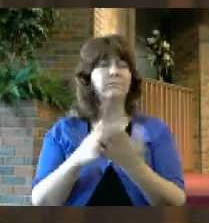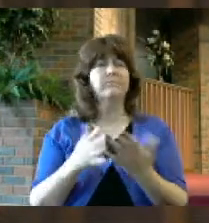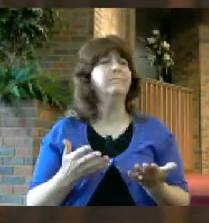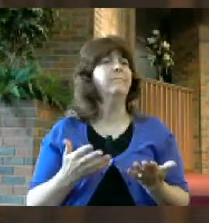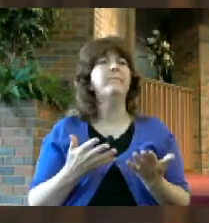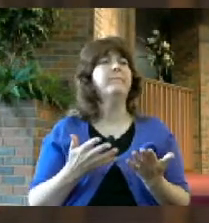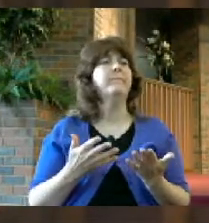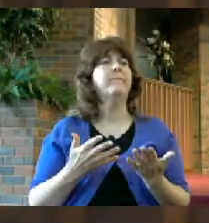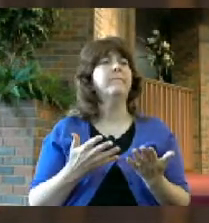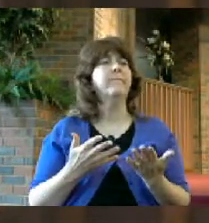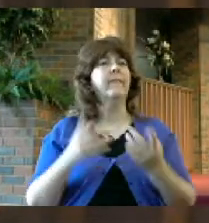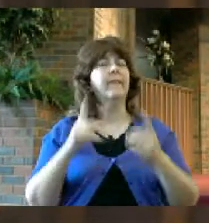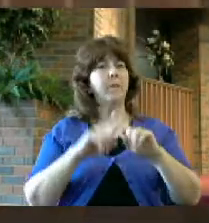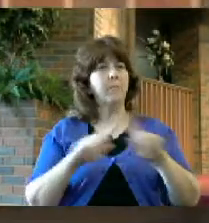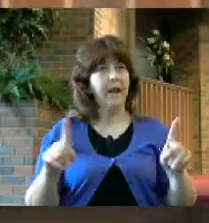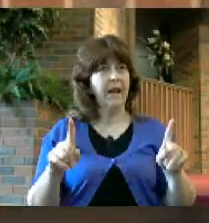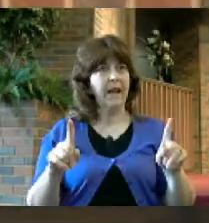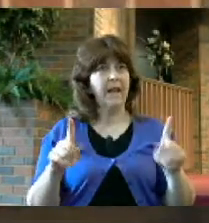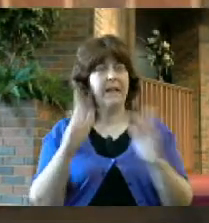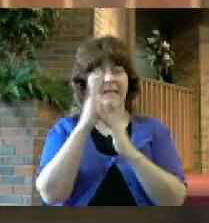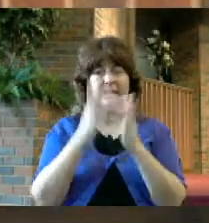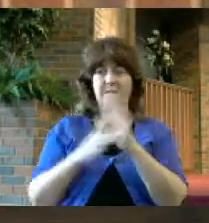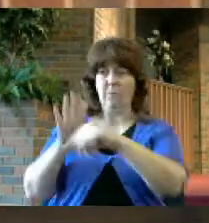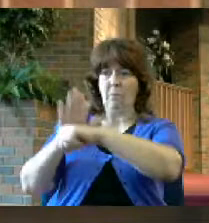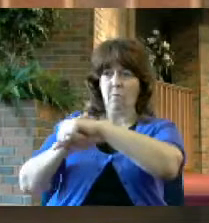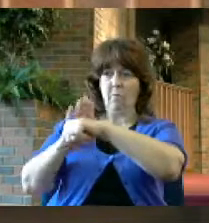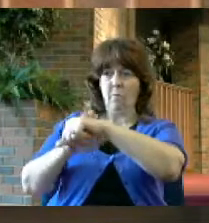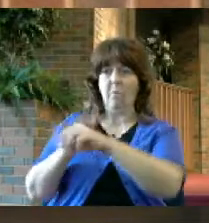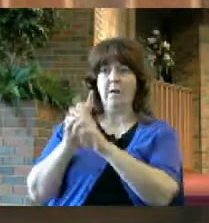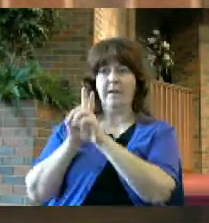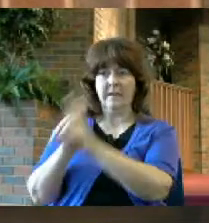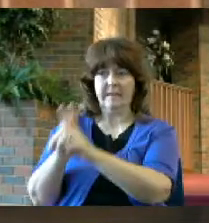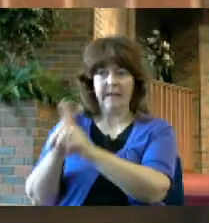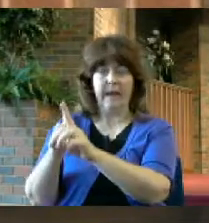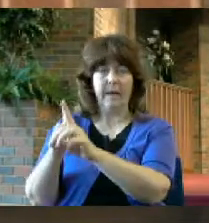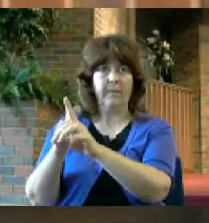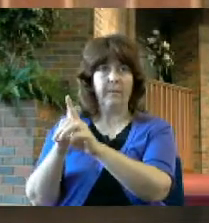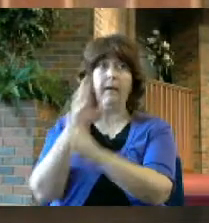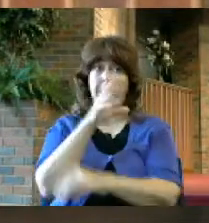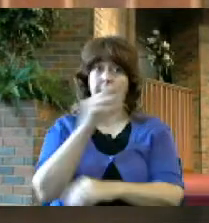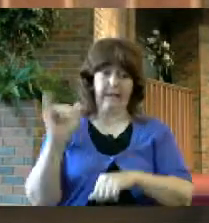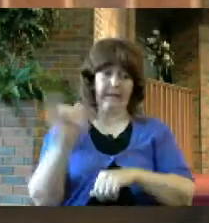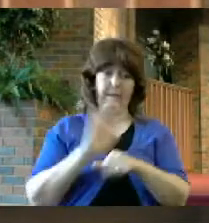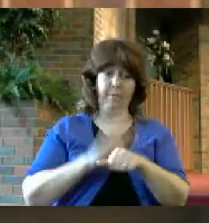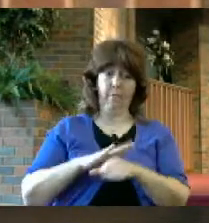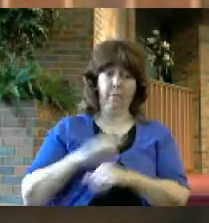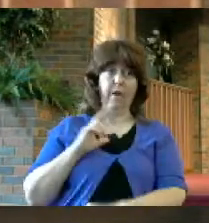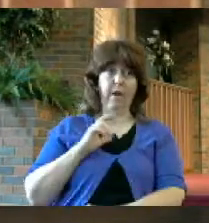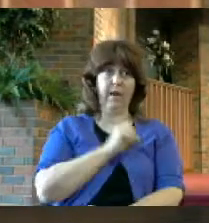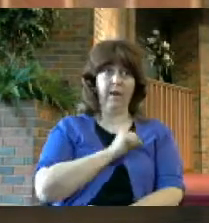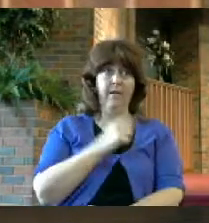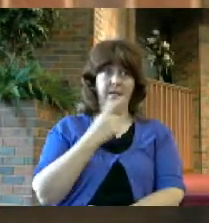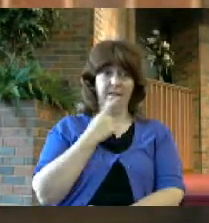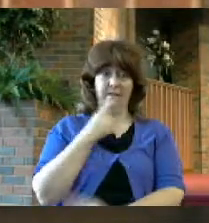warning should come down to us too. John 15, verse 18. If they hated me,